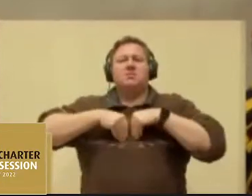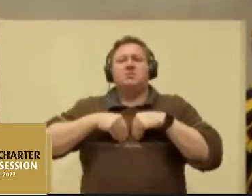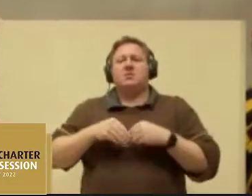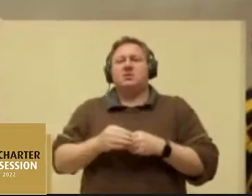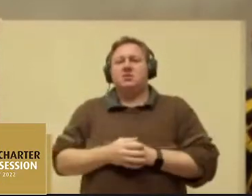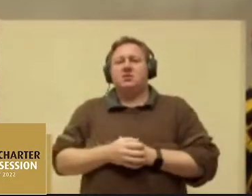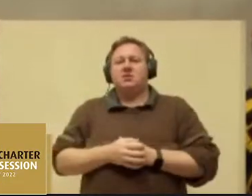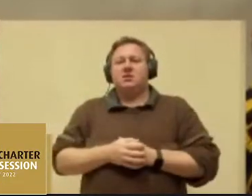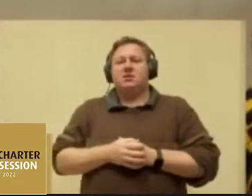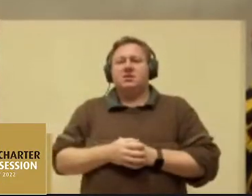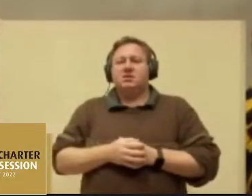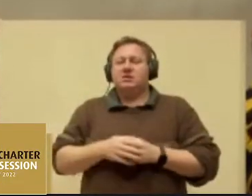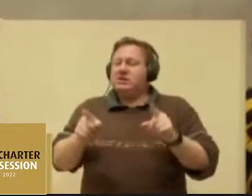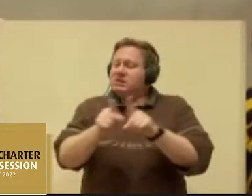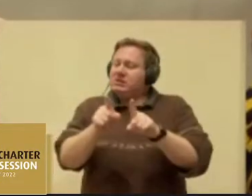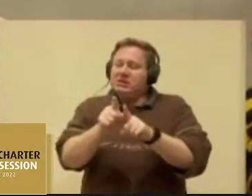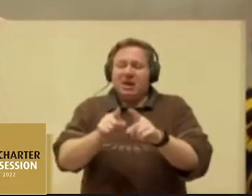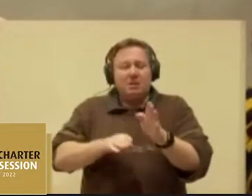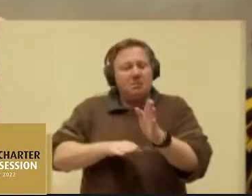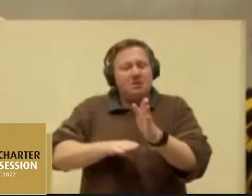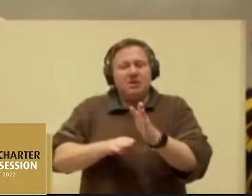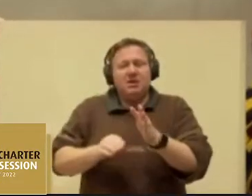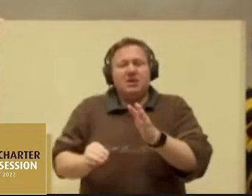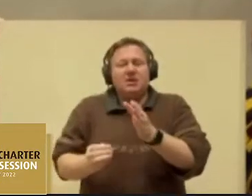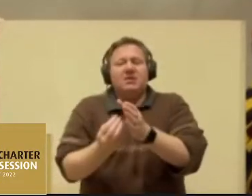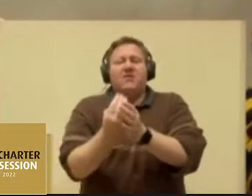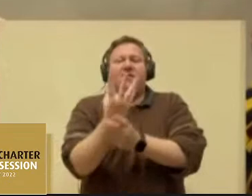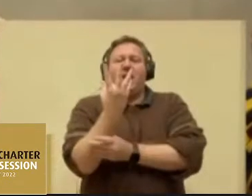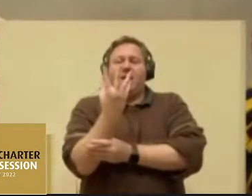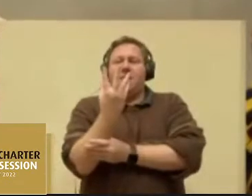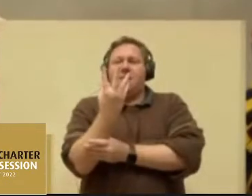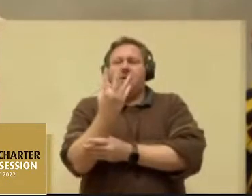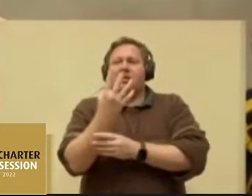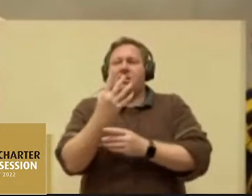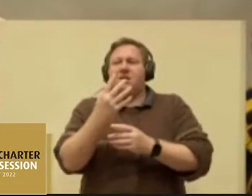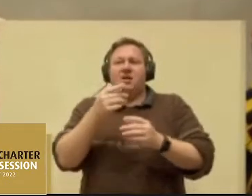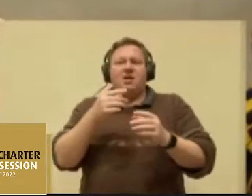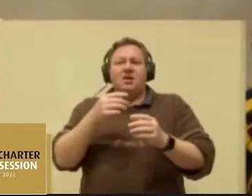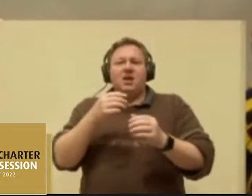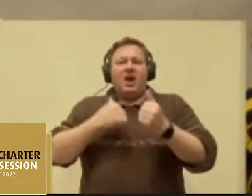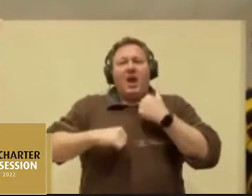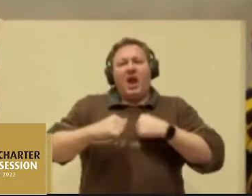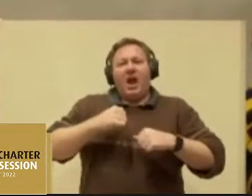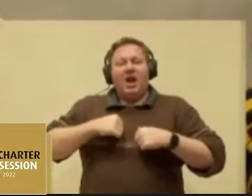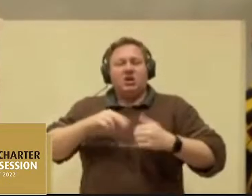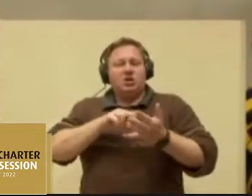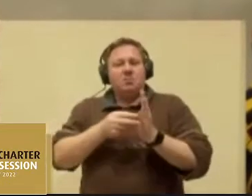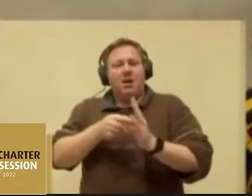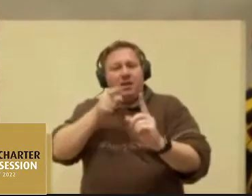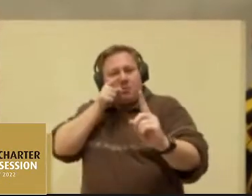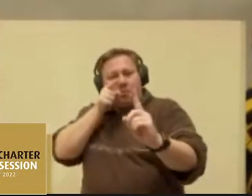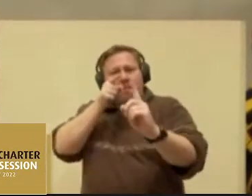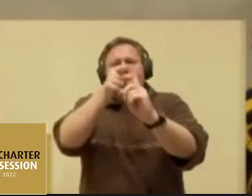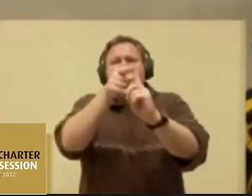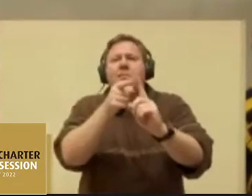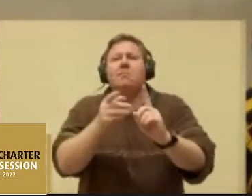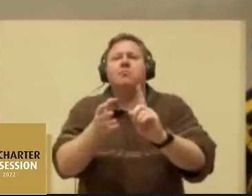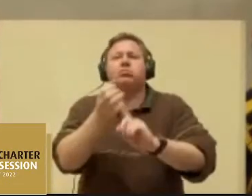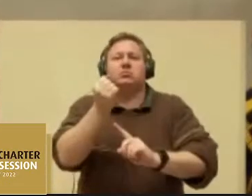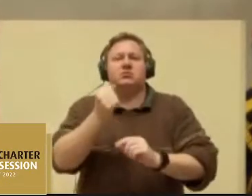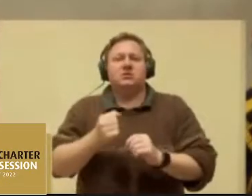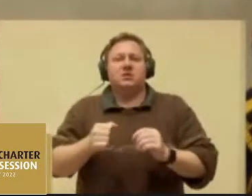we also need to develop rational and targeted action plans priorities